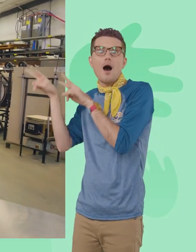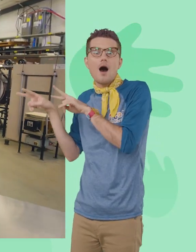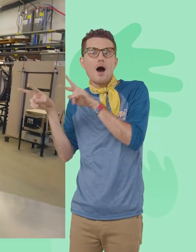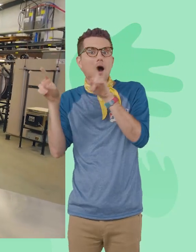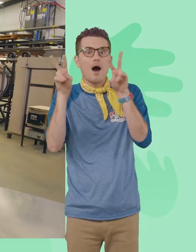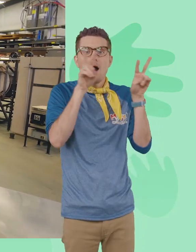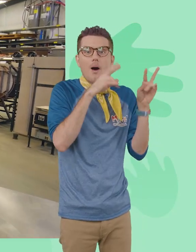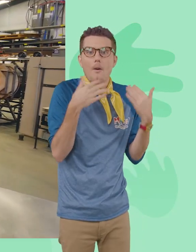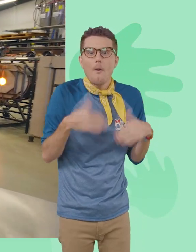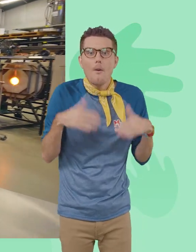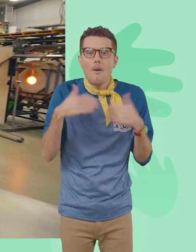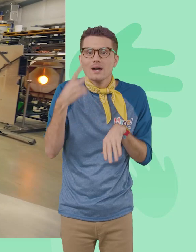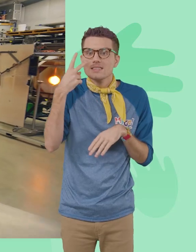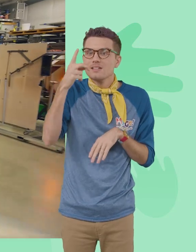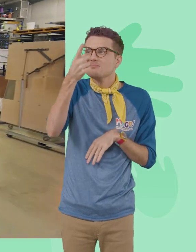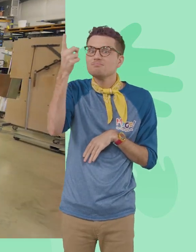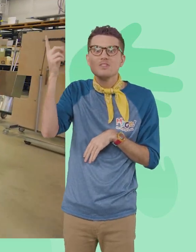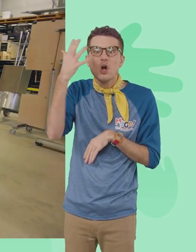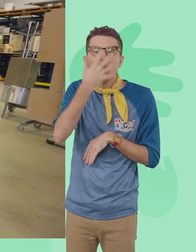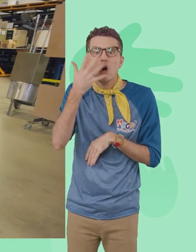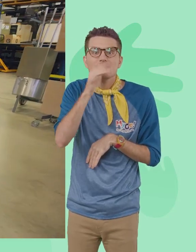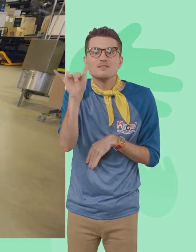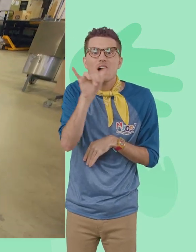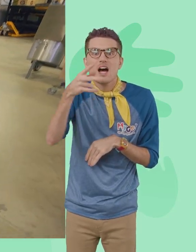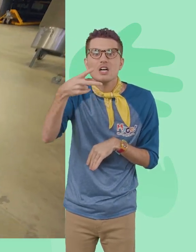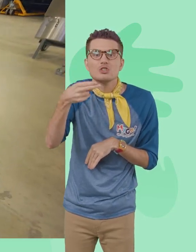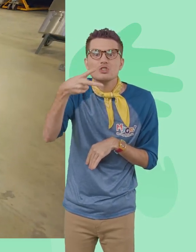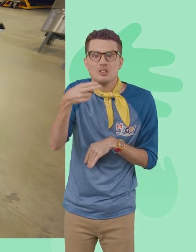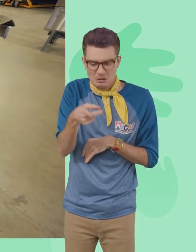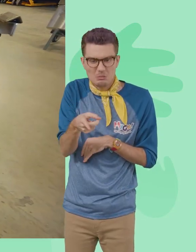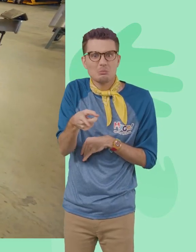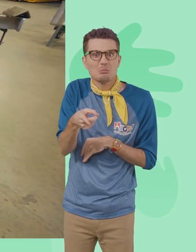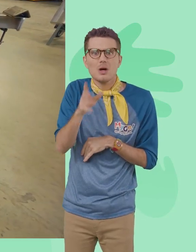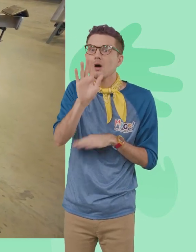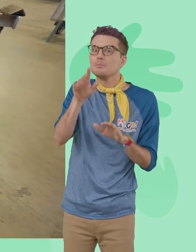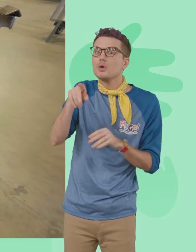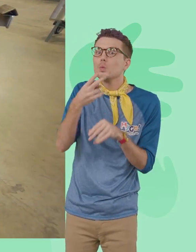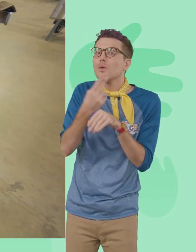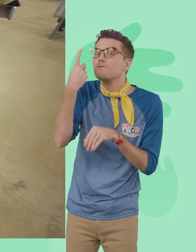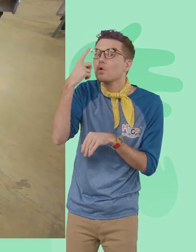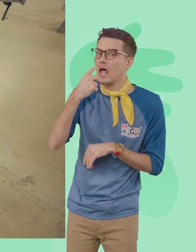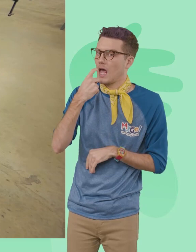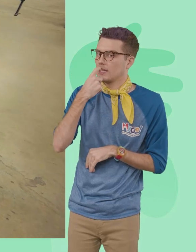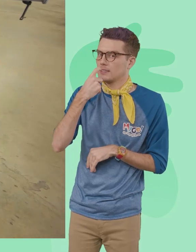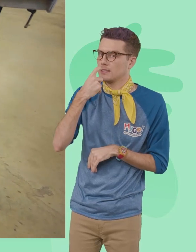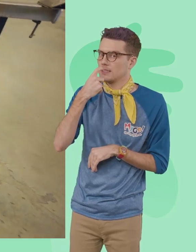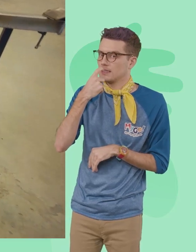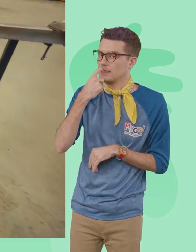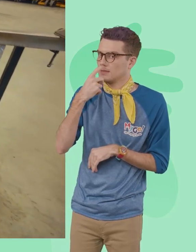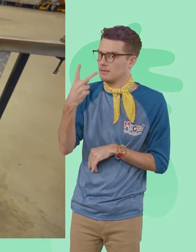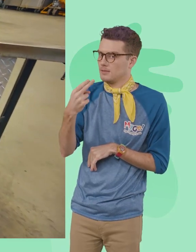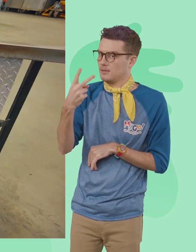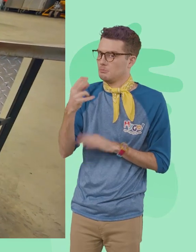here and tools. Hey! Come check it out! Whoa! Look at all these! Oh! They kind of